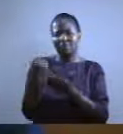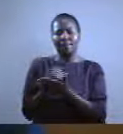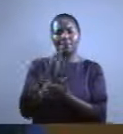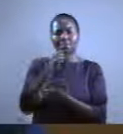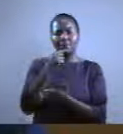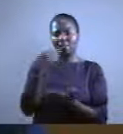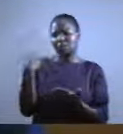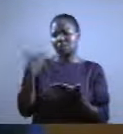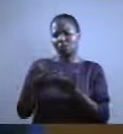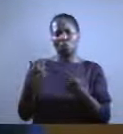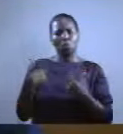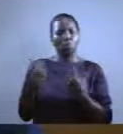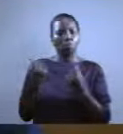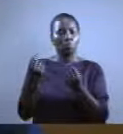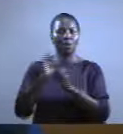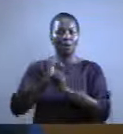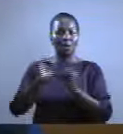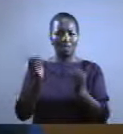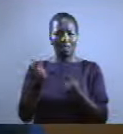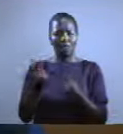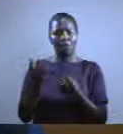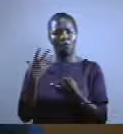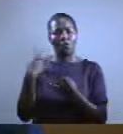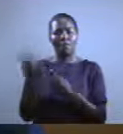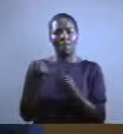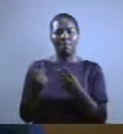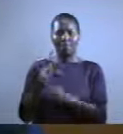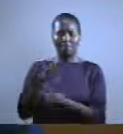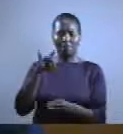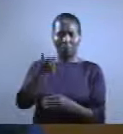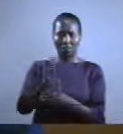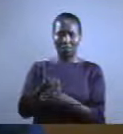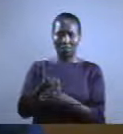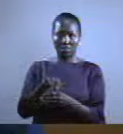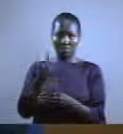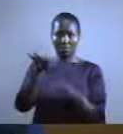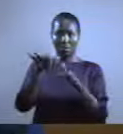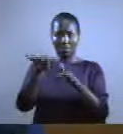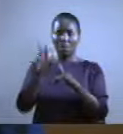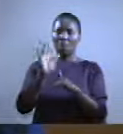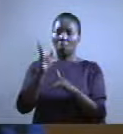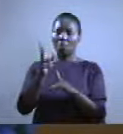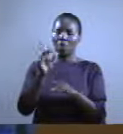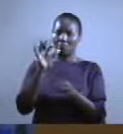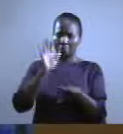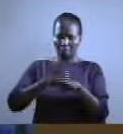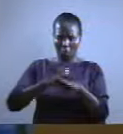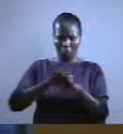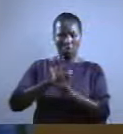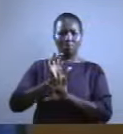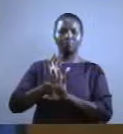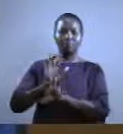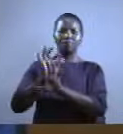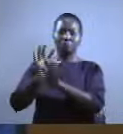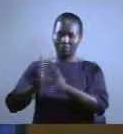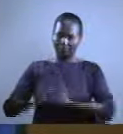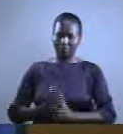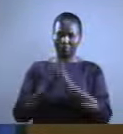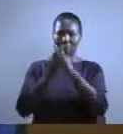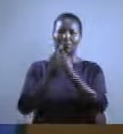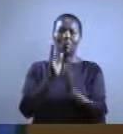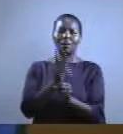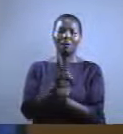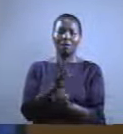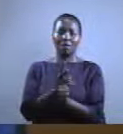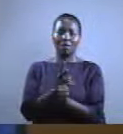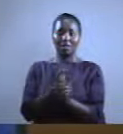promises they made to get people's votes. The people will continue to distract the government and even